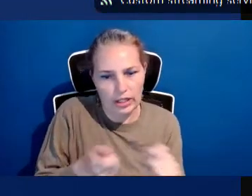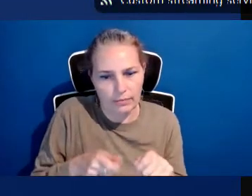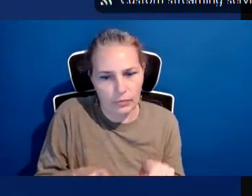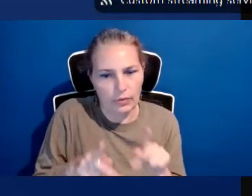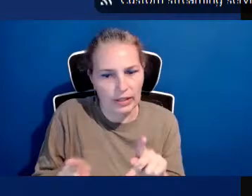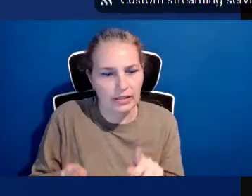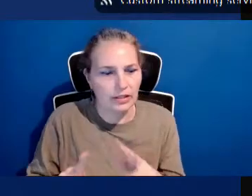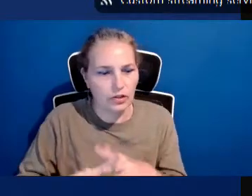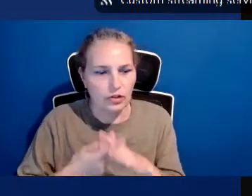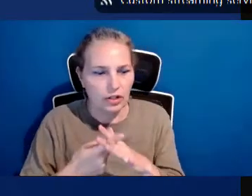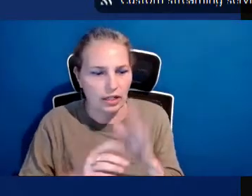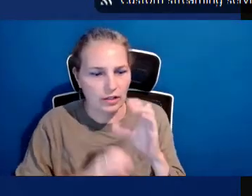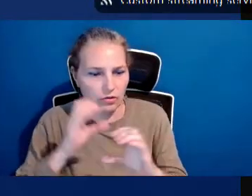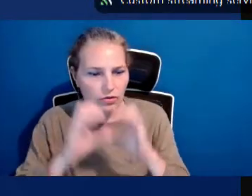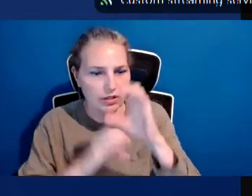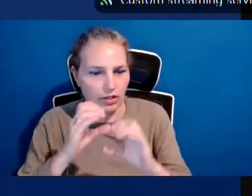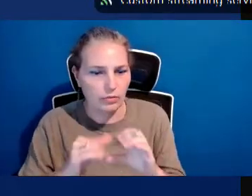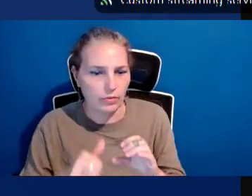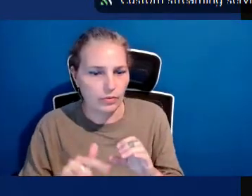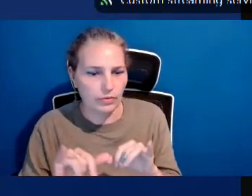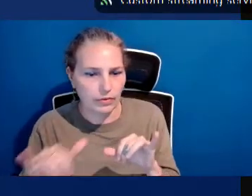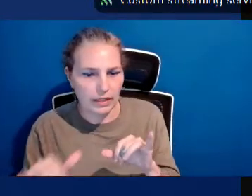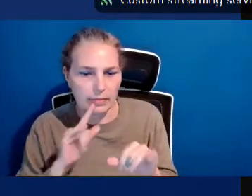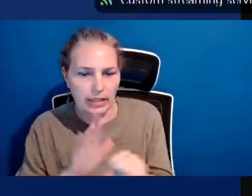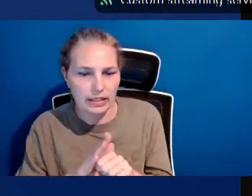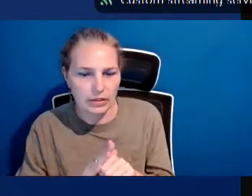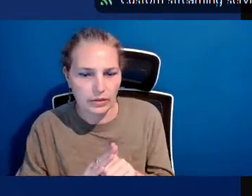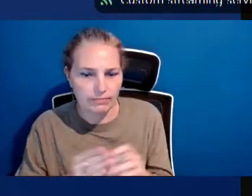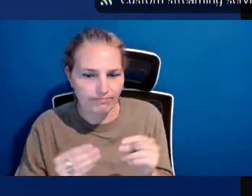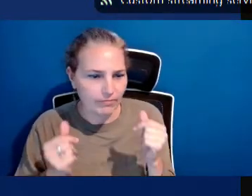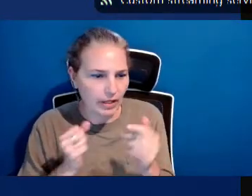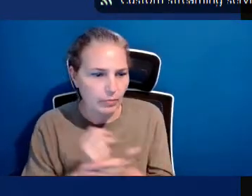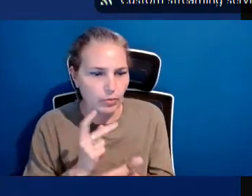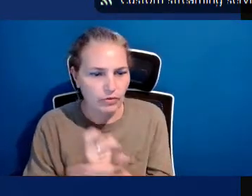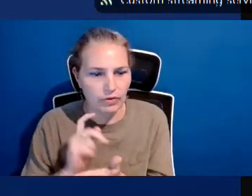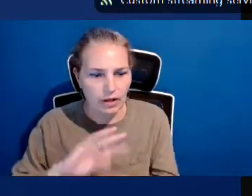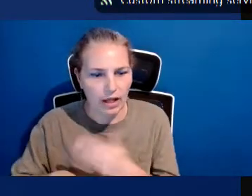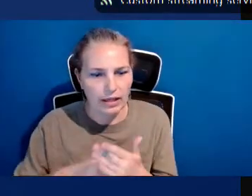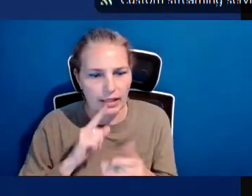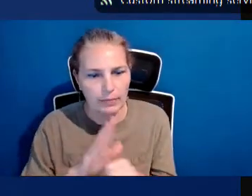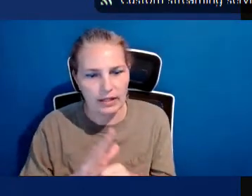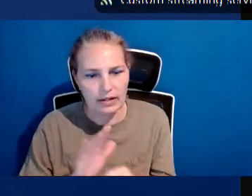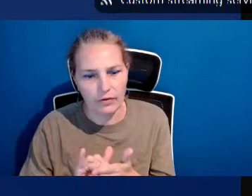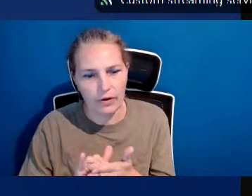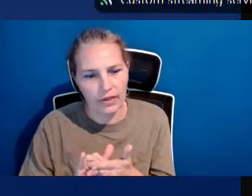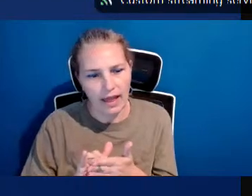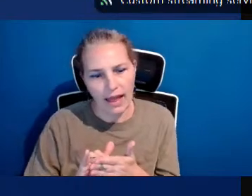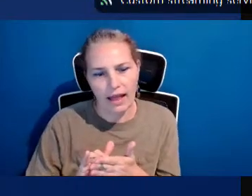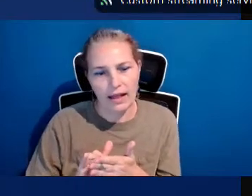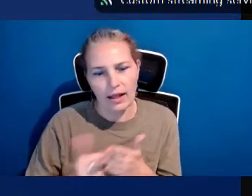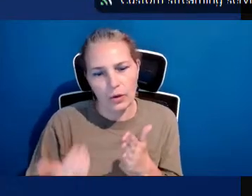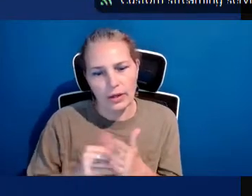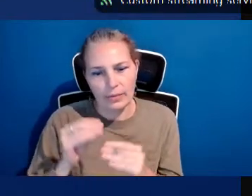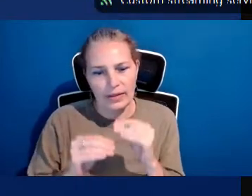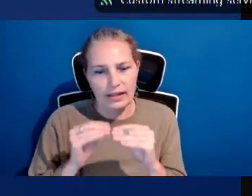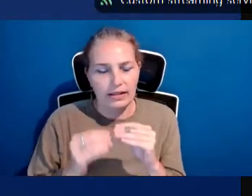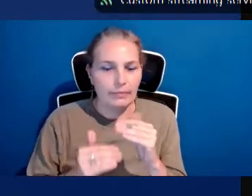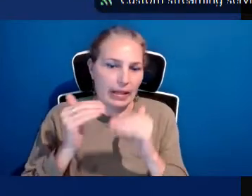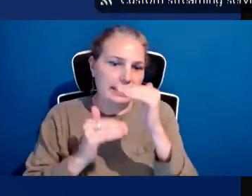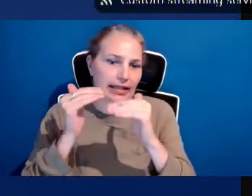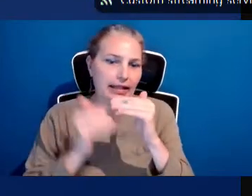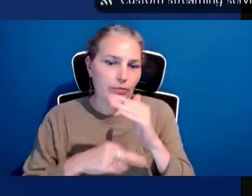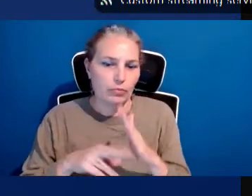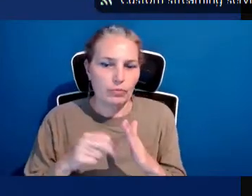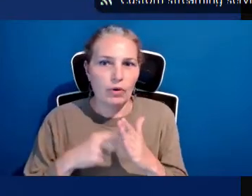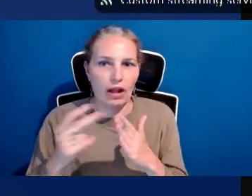in 10 business days for initial reviews and 5 business days for any additional reviews. Planning has been